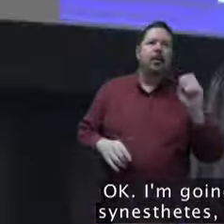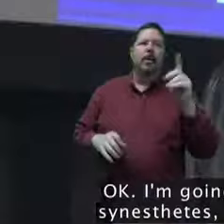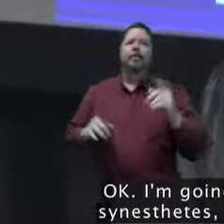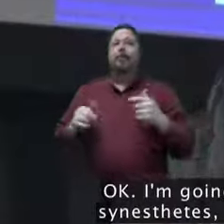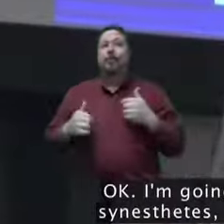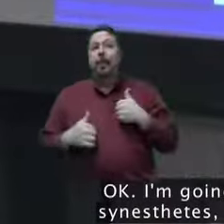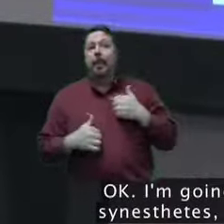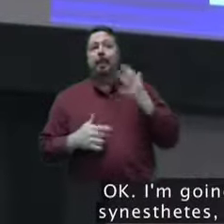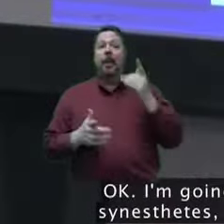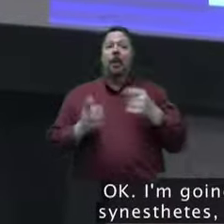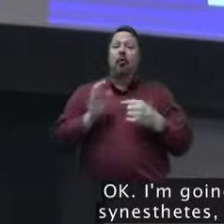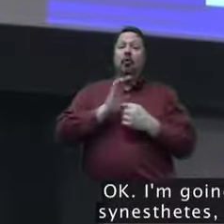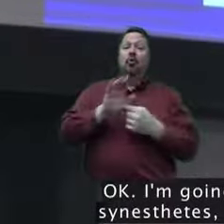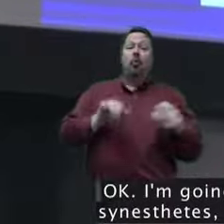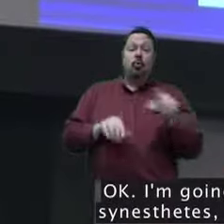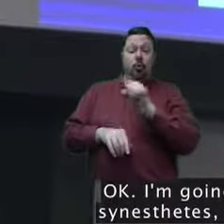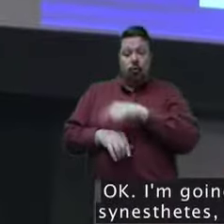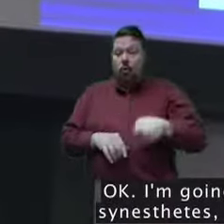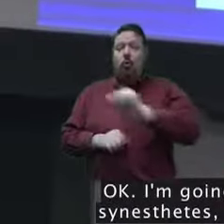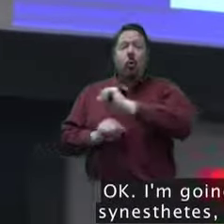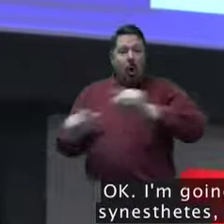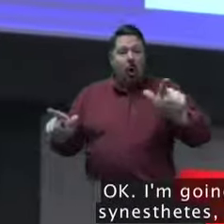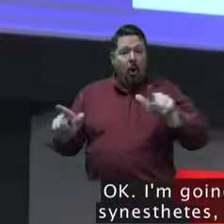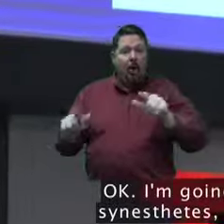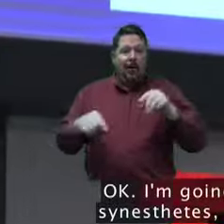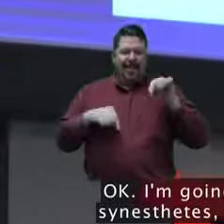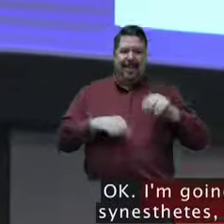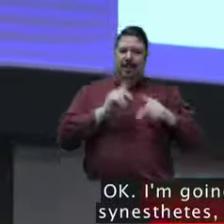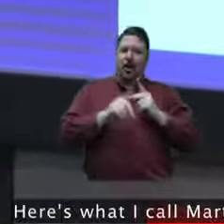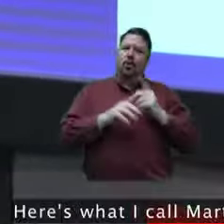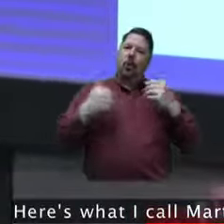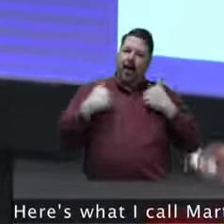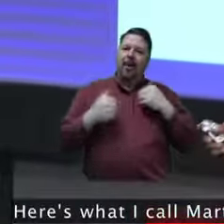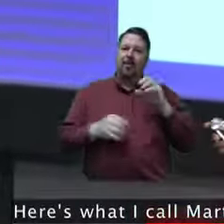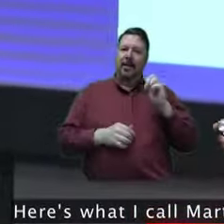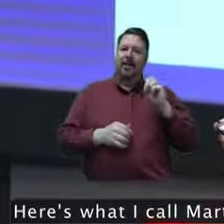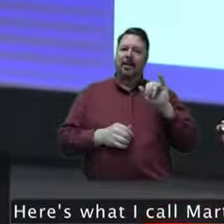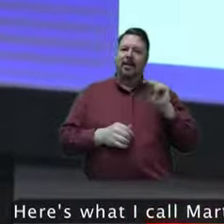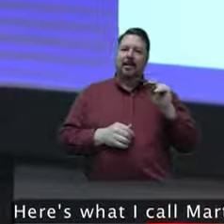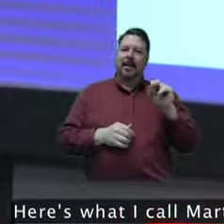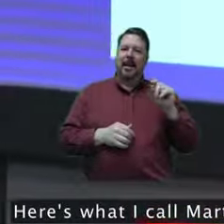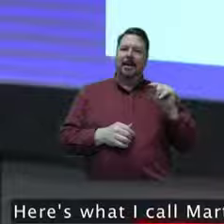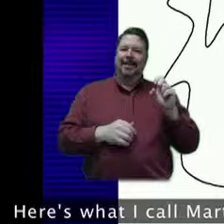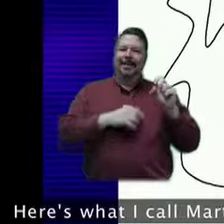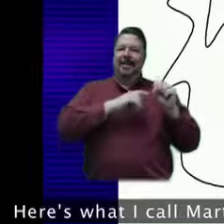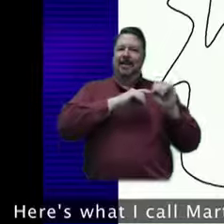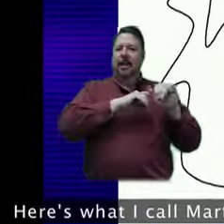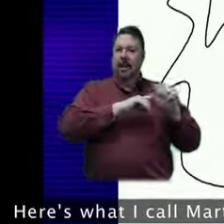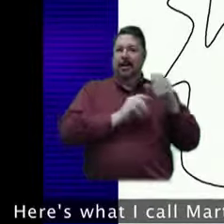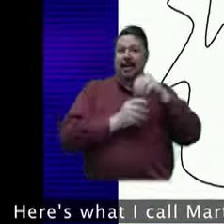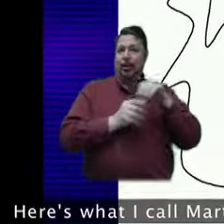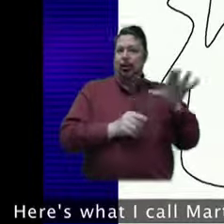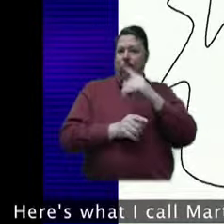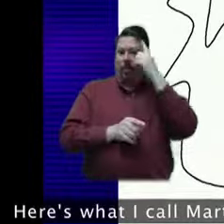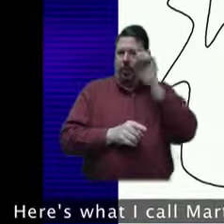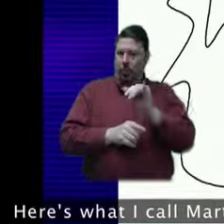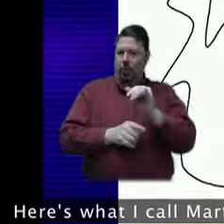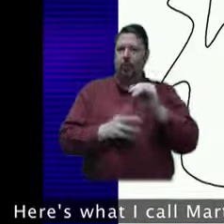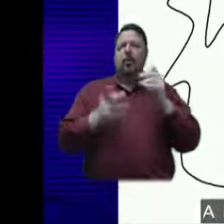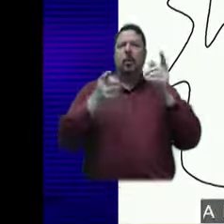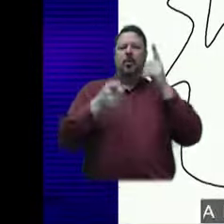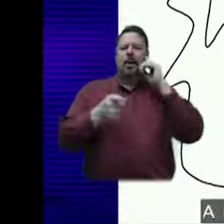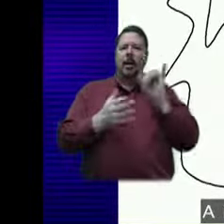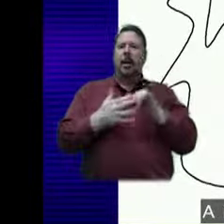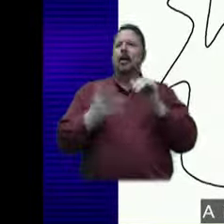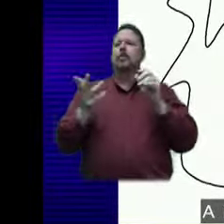Okay. You're all synesthetes, but you're in denial about it. Here's what I call Martian alphabet. Just like